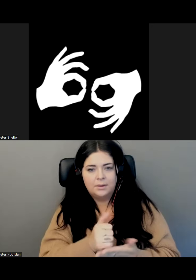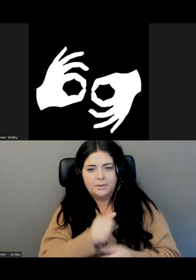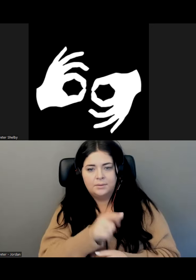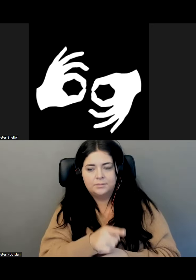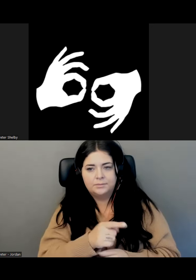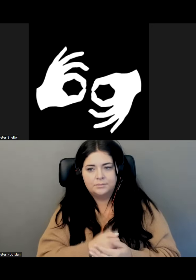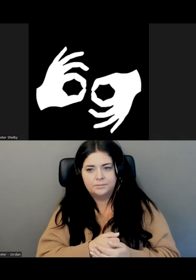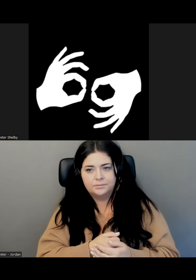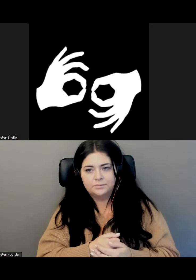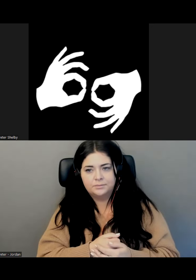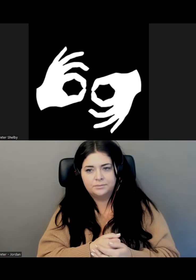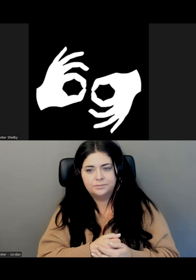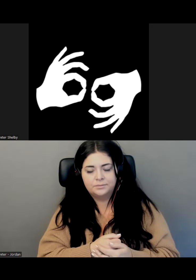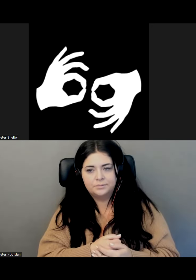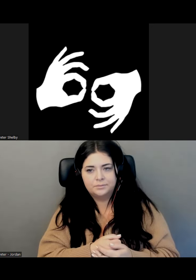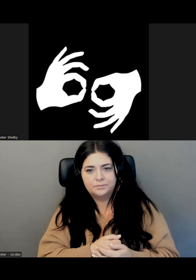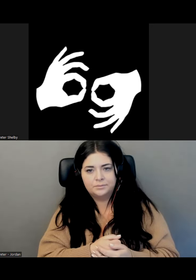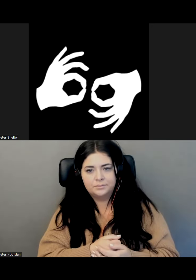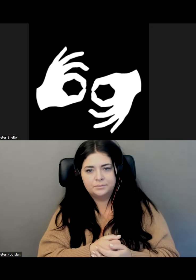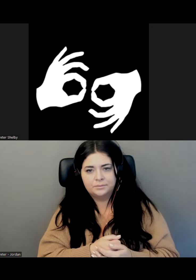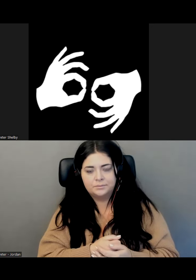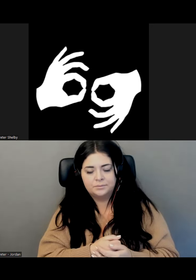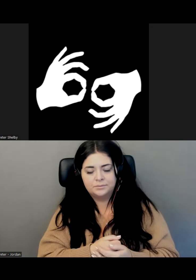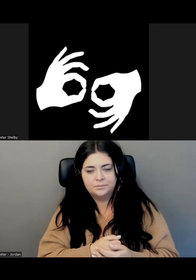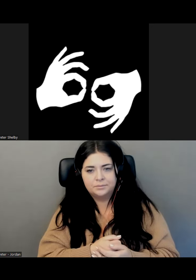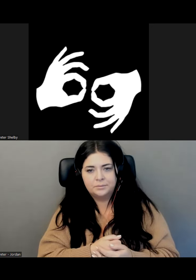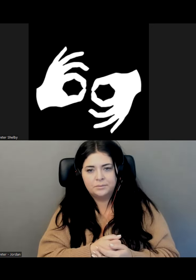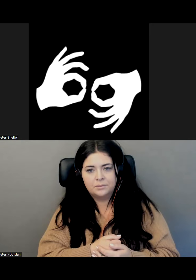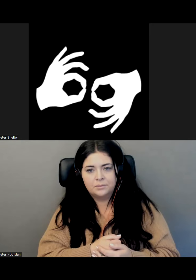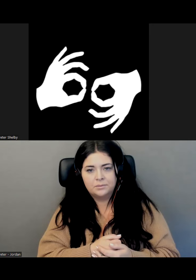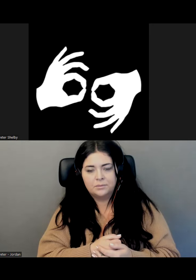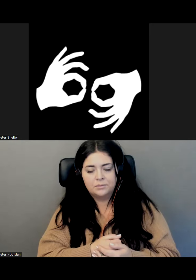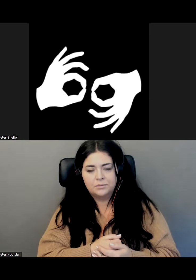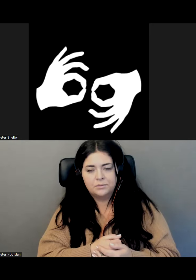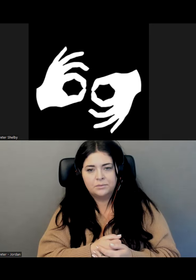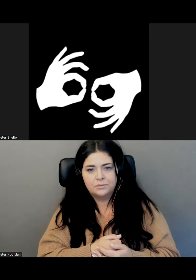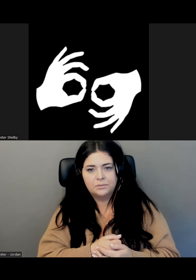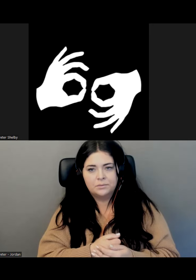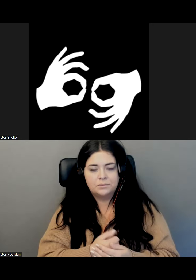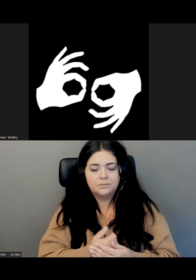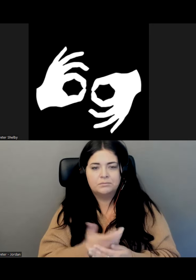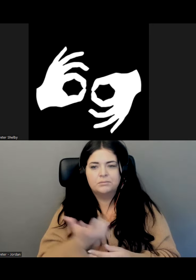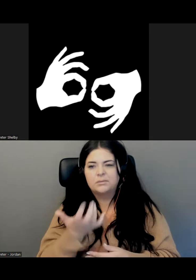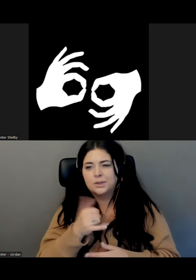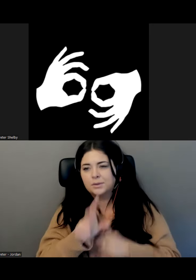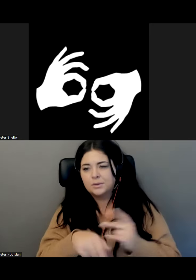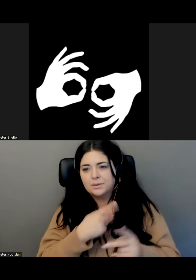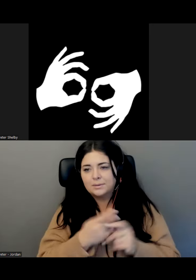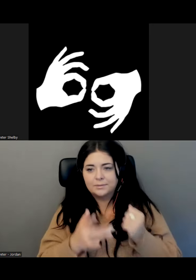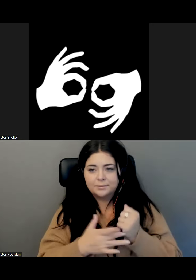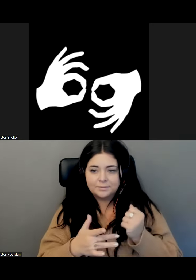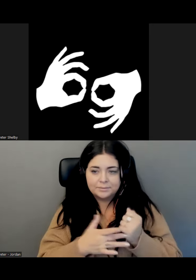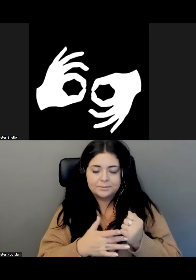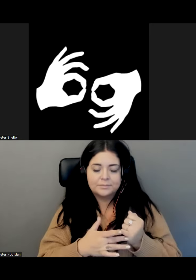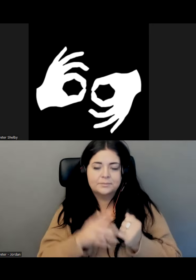We'll prescribe the best, brand and technology style and any other technology that might